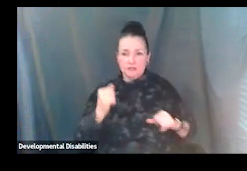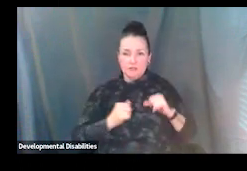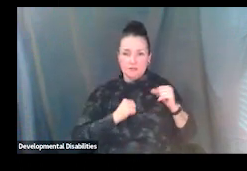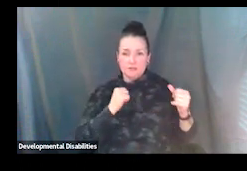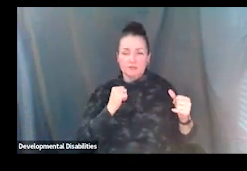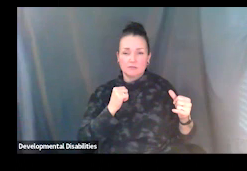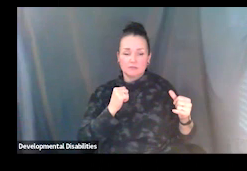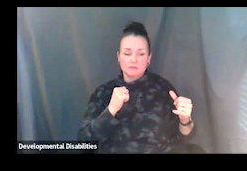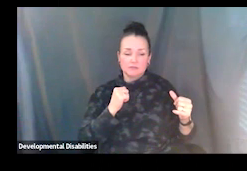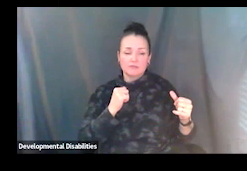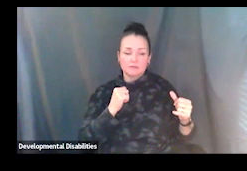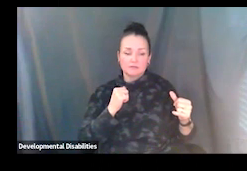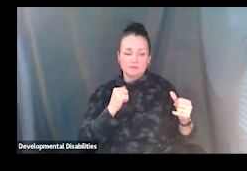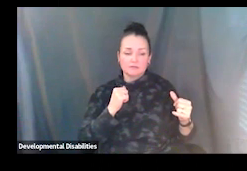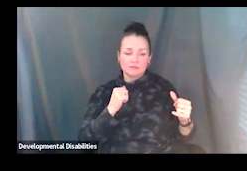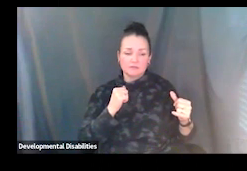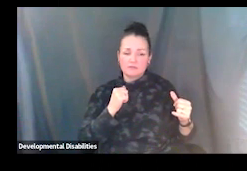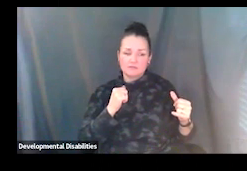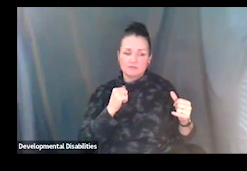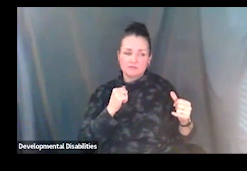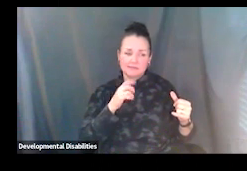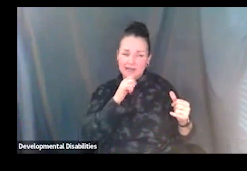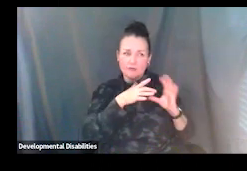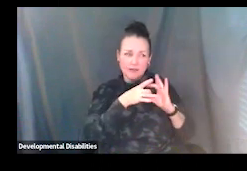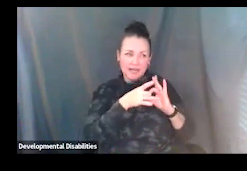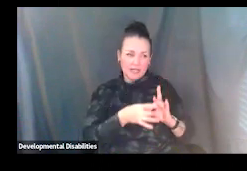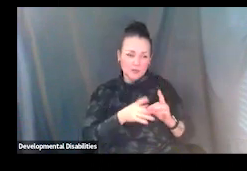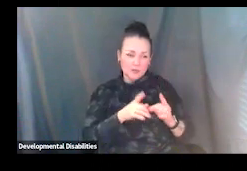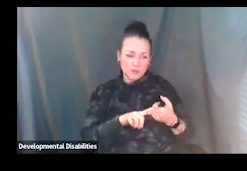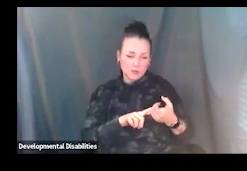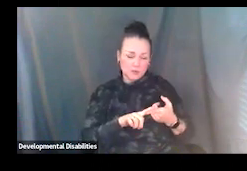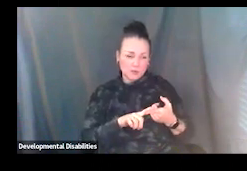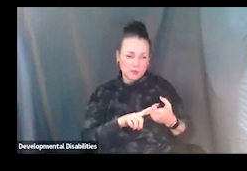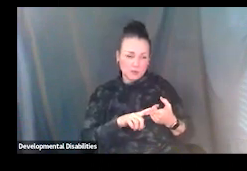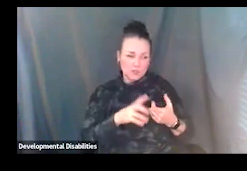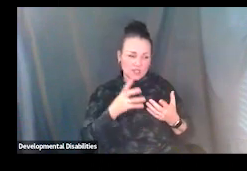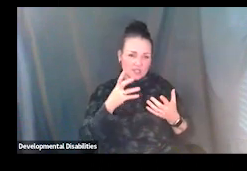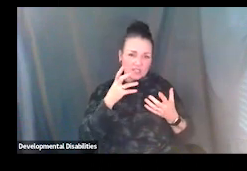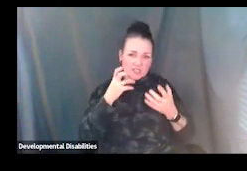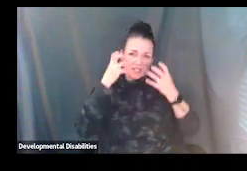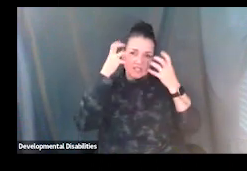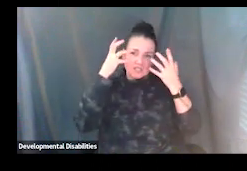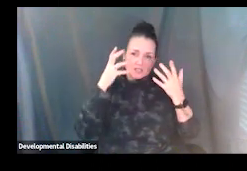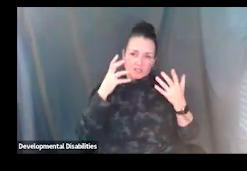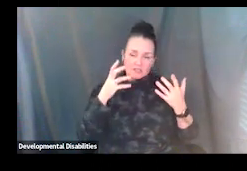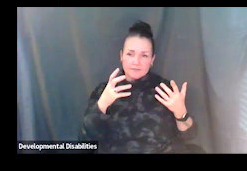from anxiety or oppositional behaviors as opposed to ADHD.